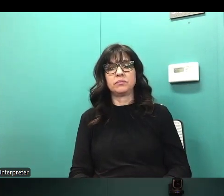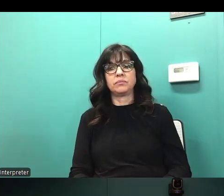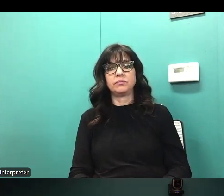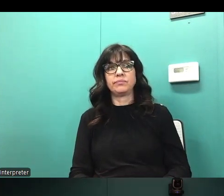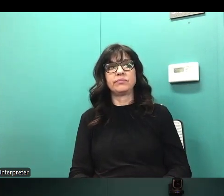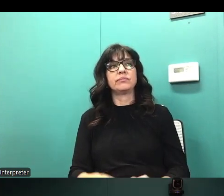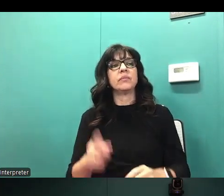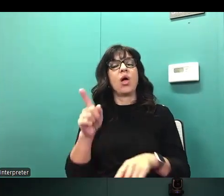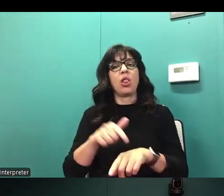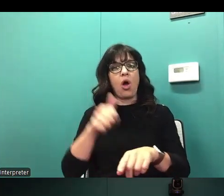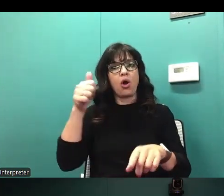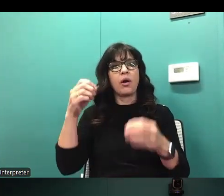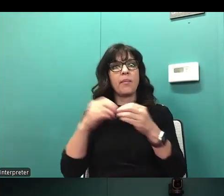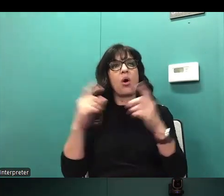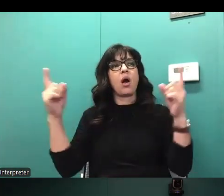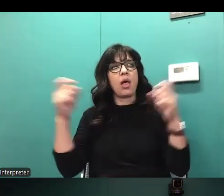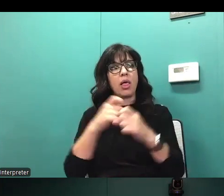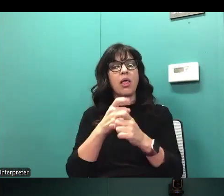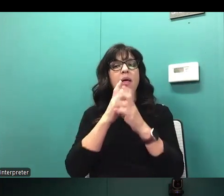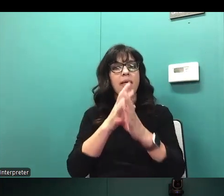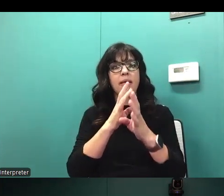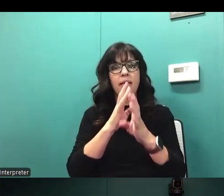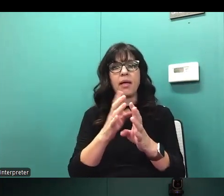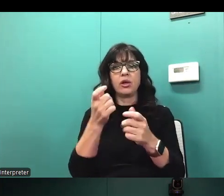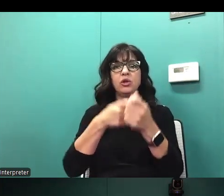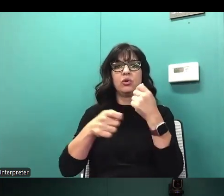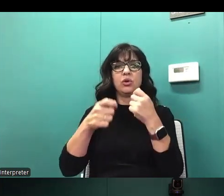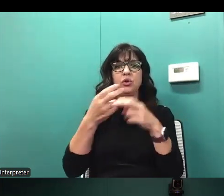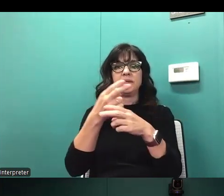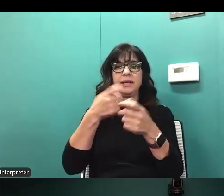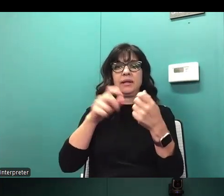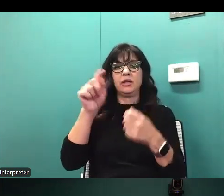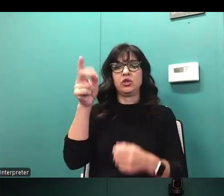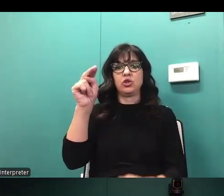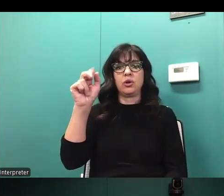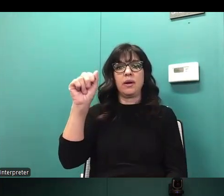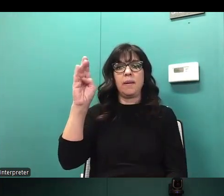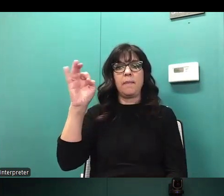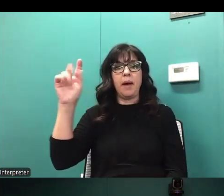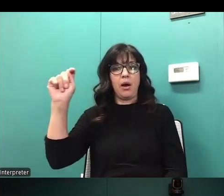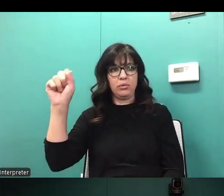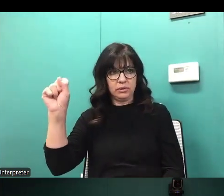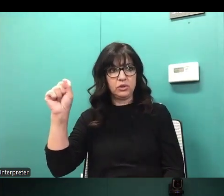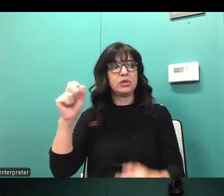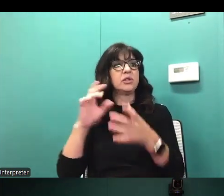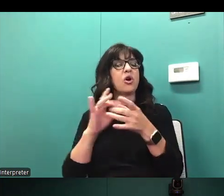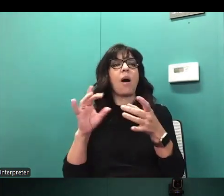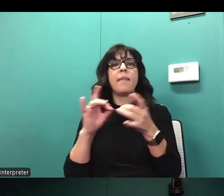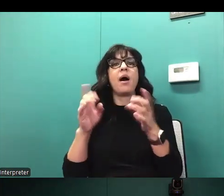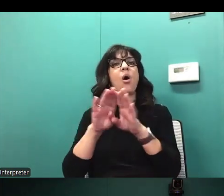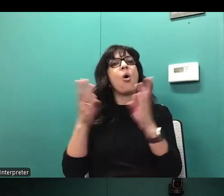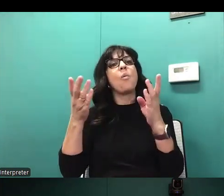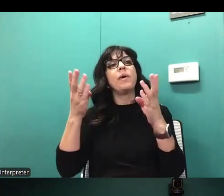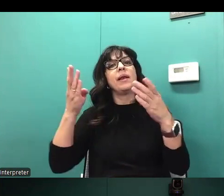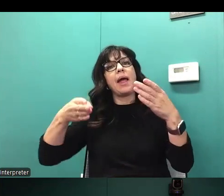Get longer and more complex utterances by using turnabouts. So just commenting on their actions and utterances using just open-ended questions or